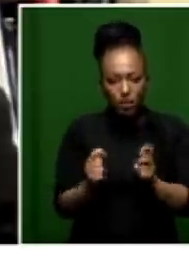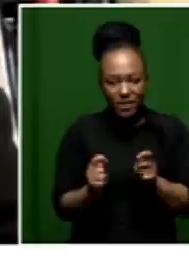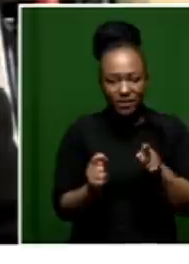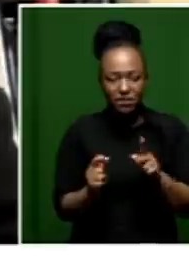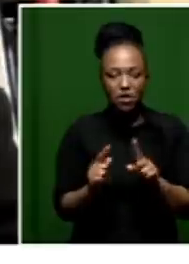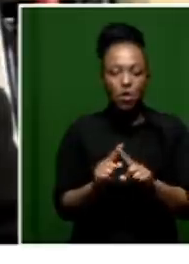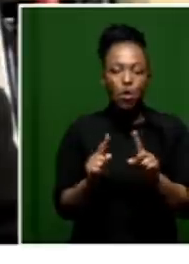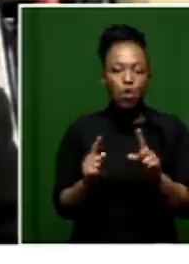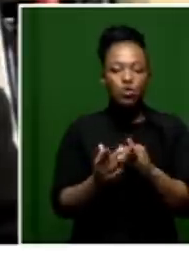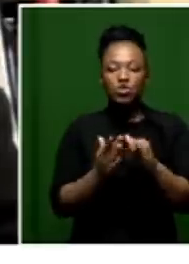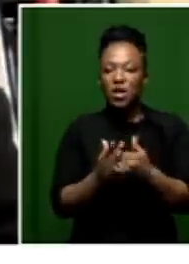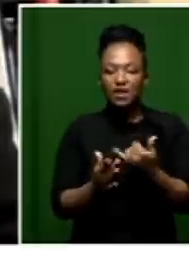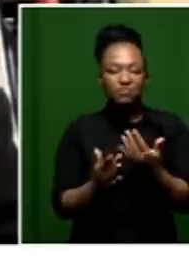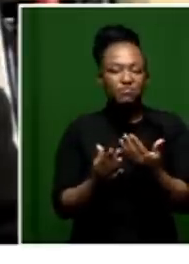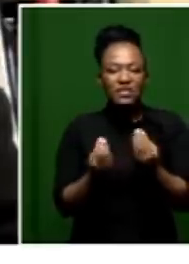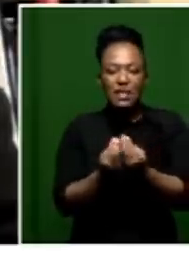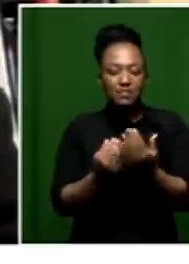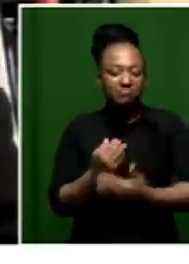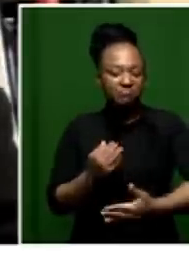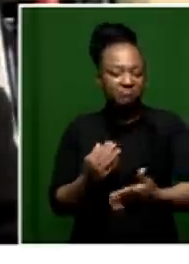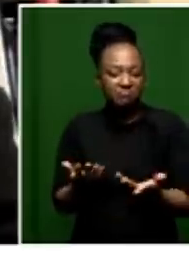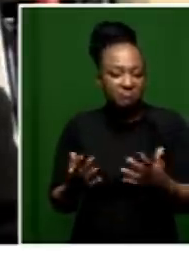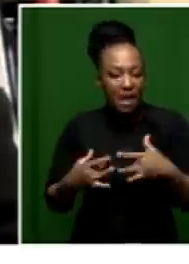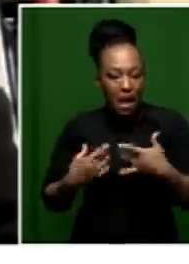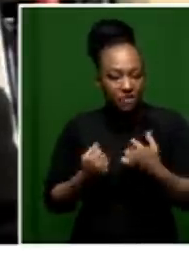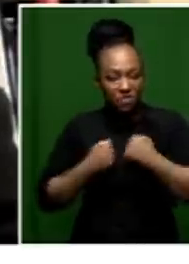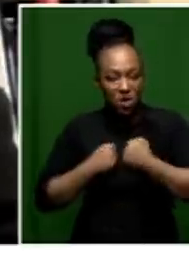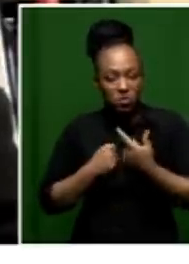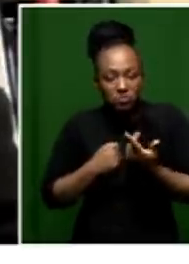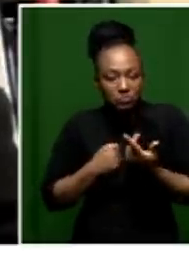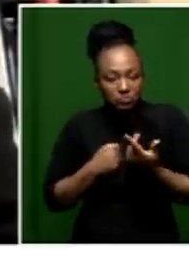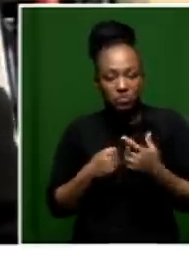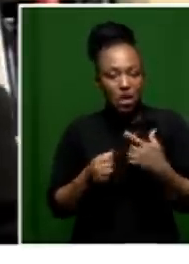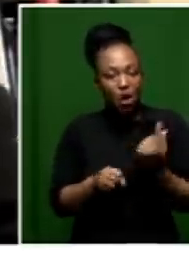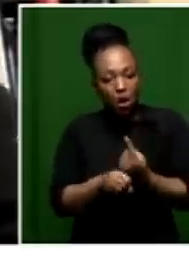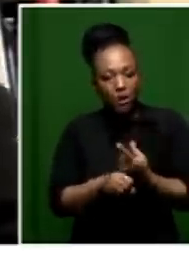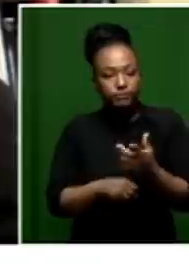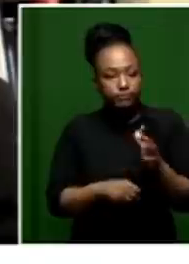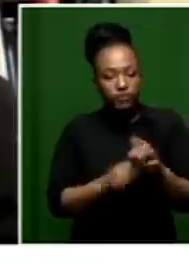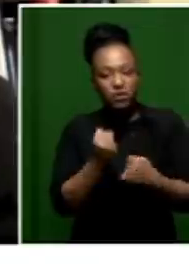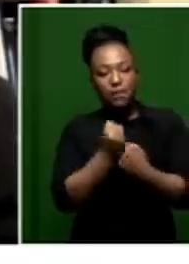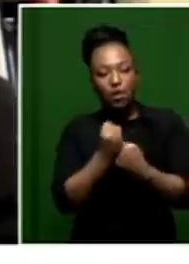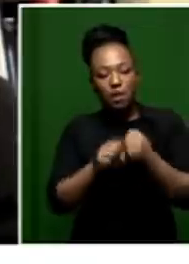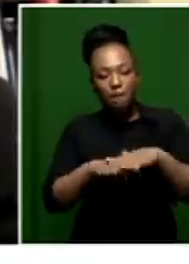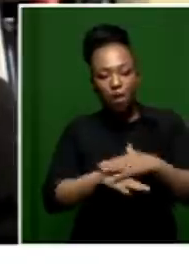Or is this just something we're going to make peace with, that we're going to have booster shots ever so often?